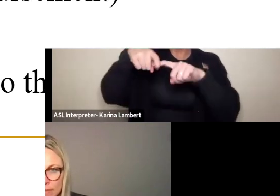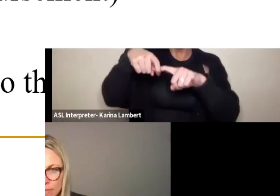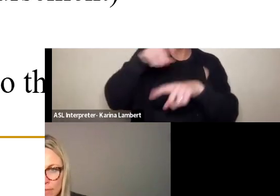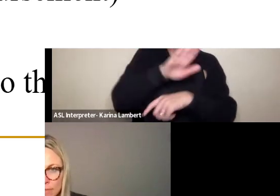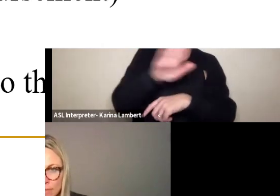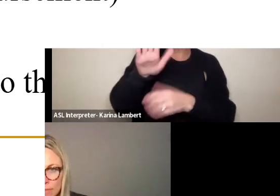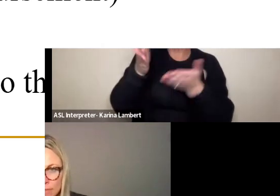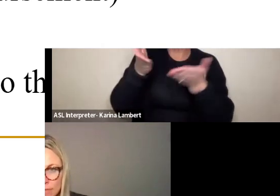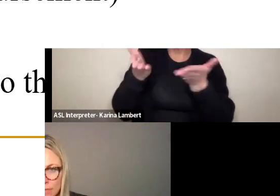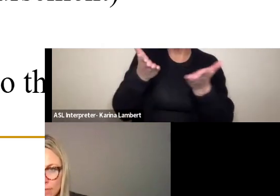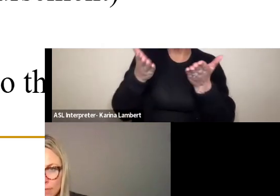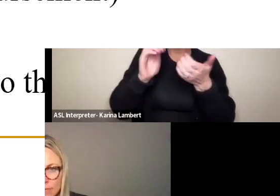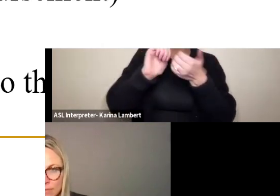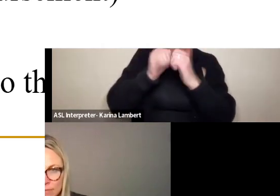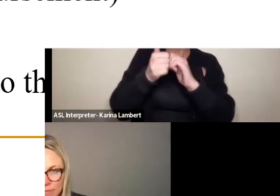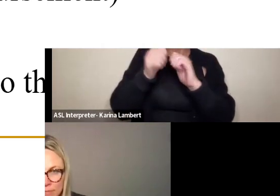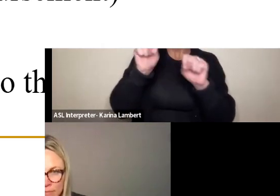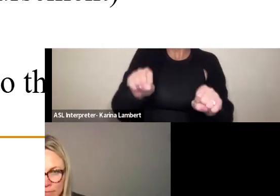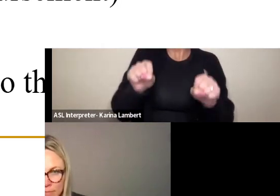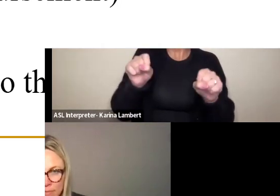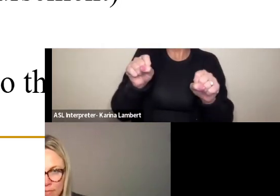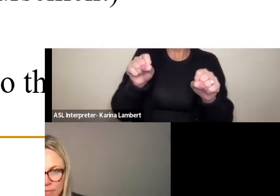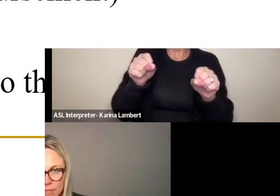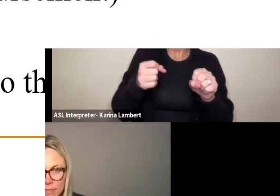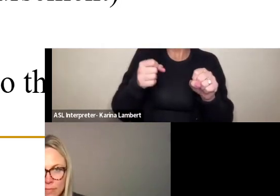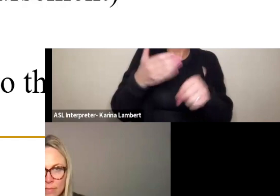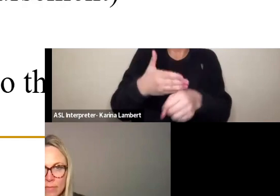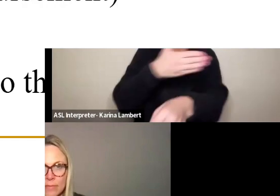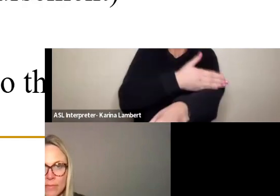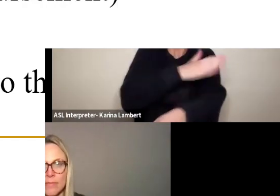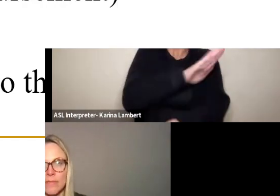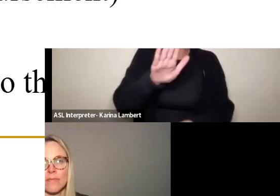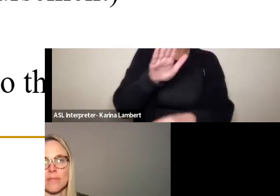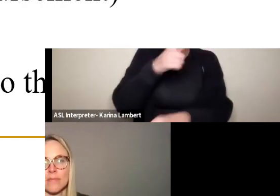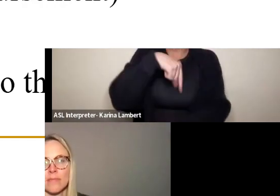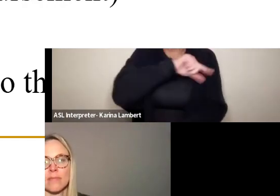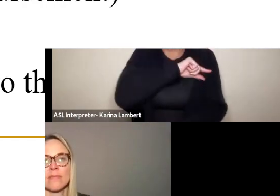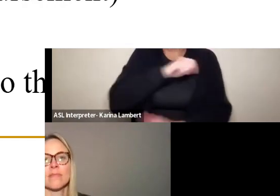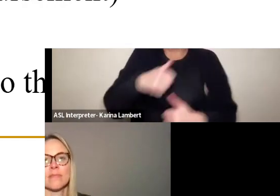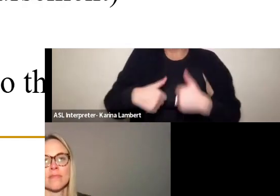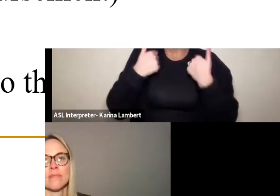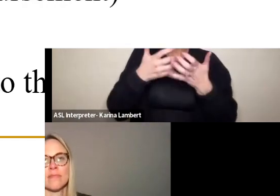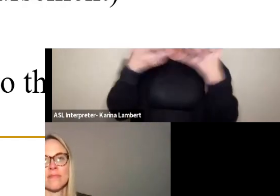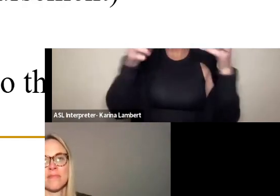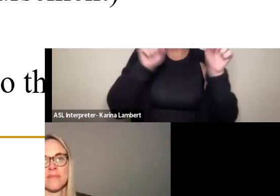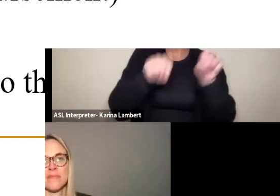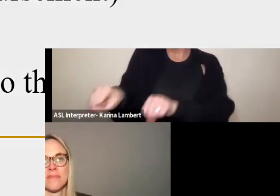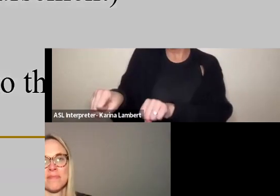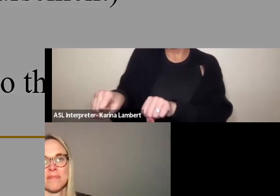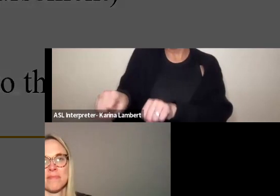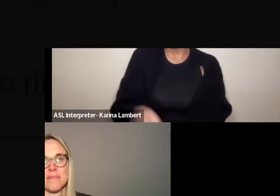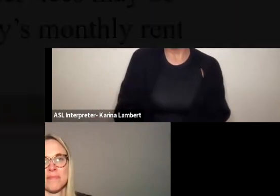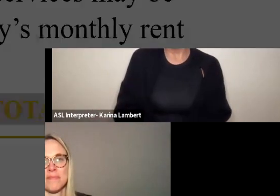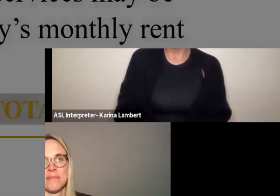can enhance their quality of life as much as possible. Next slide, please.